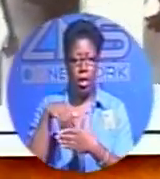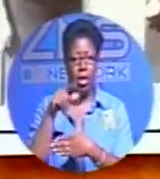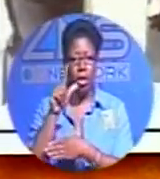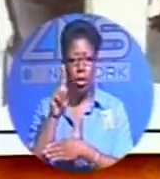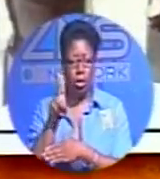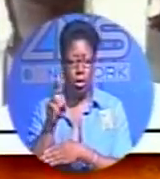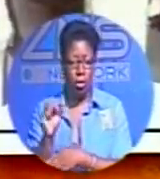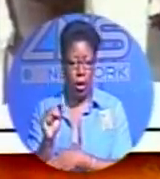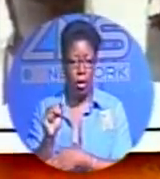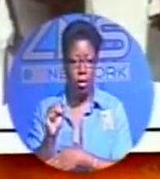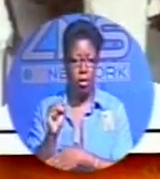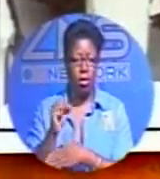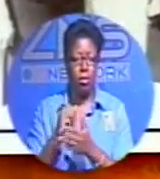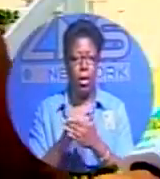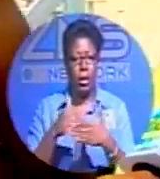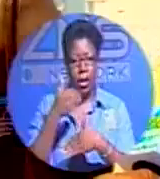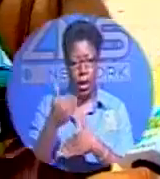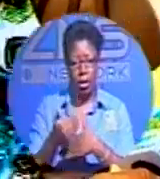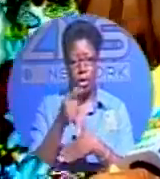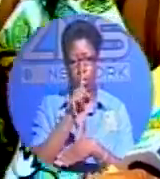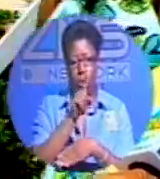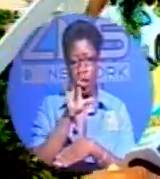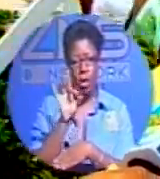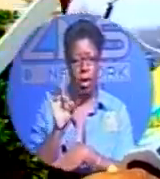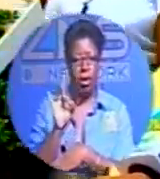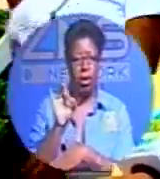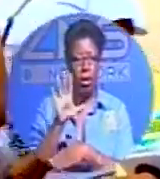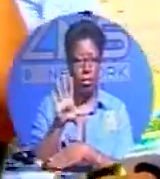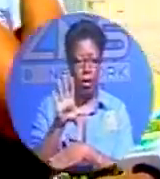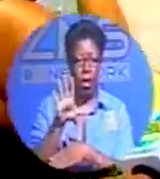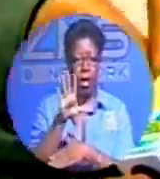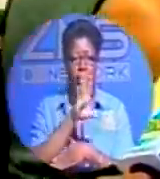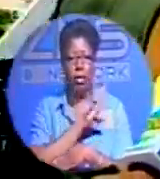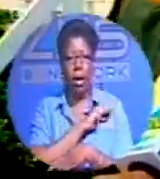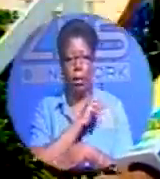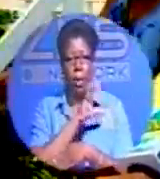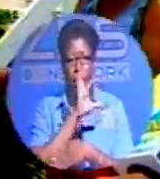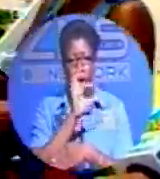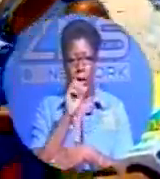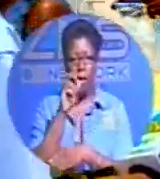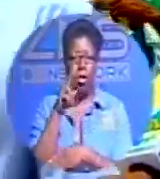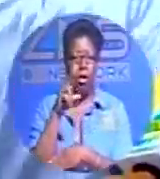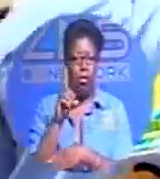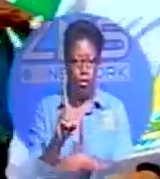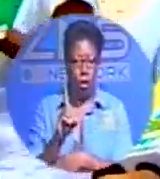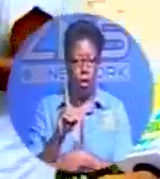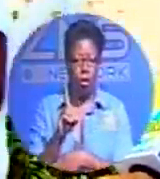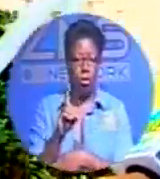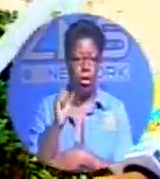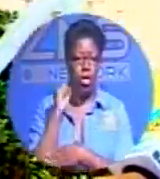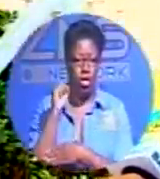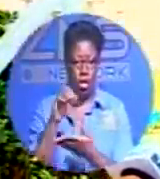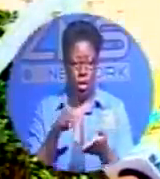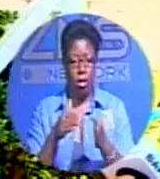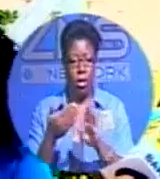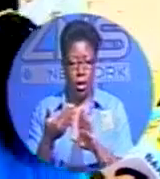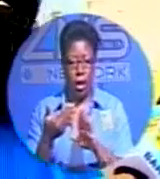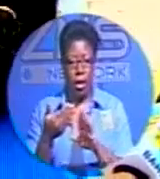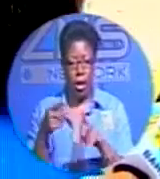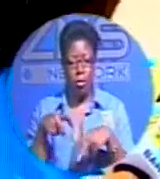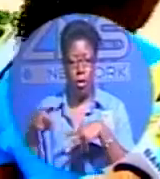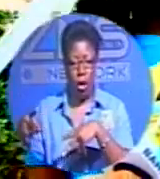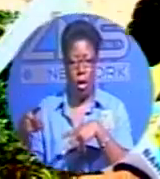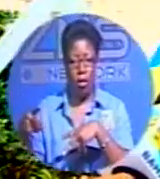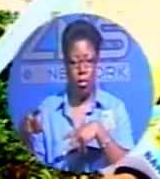lives abroad. The next one was 185 McFall. She is deceased. I spoke at her funeral in